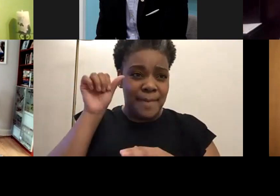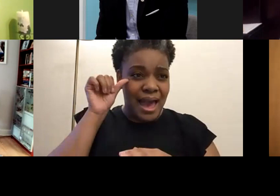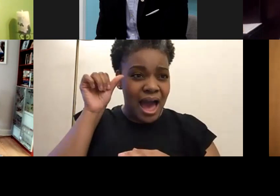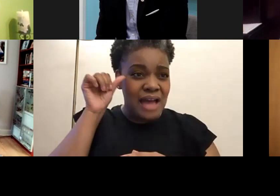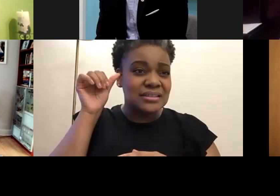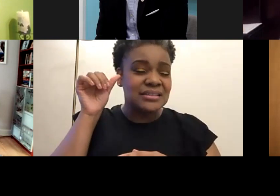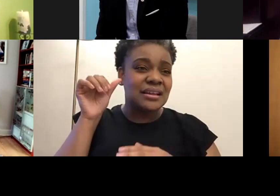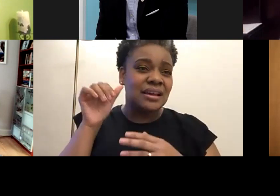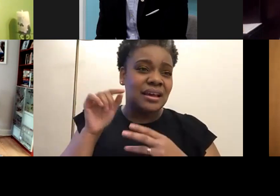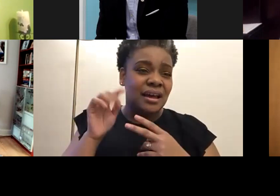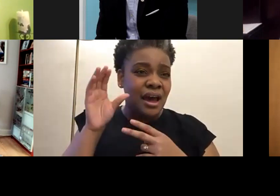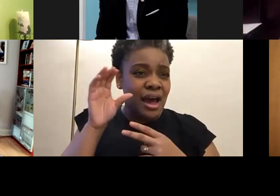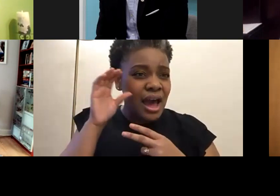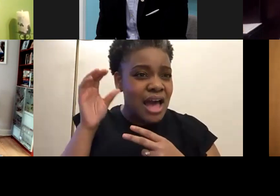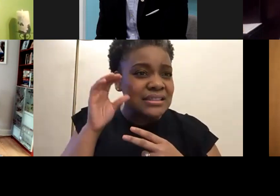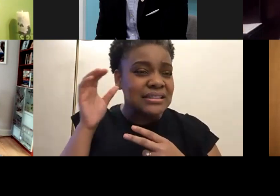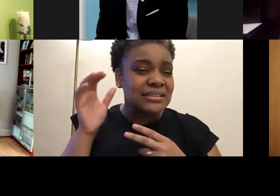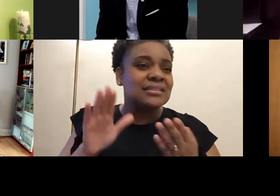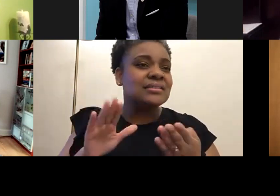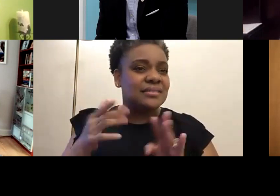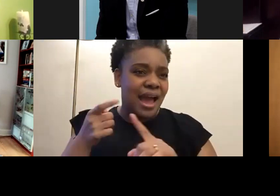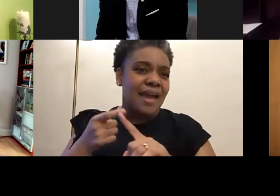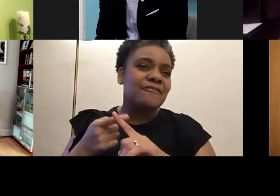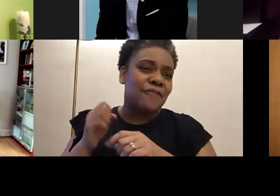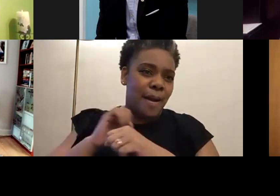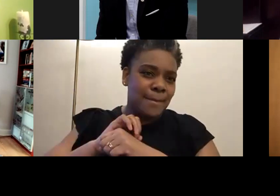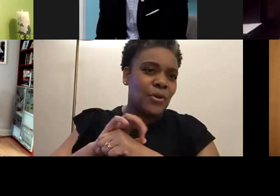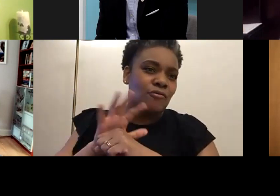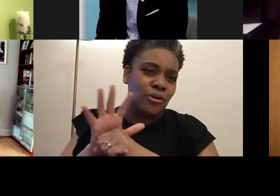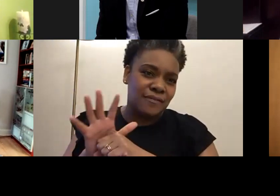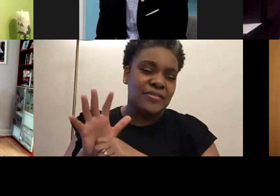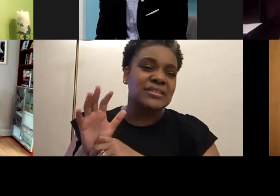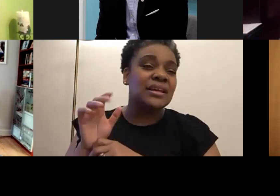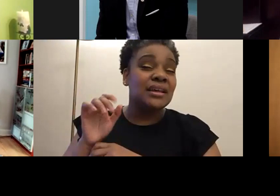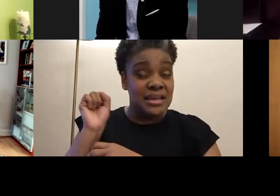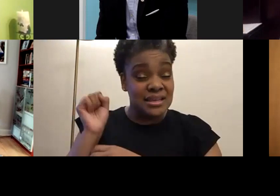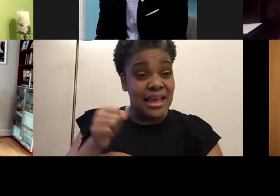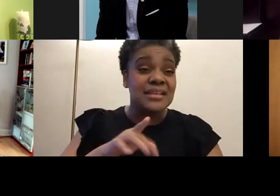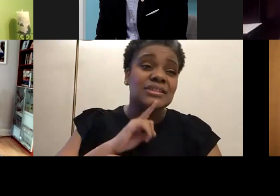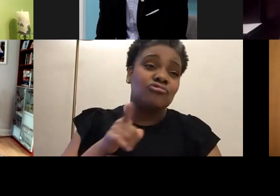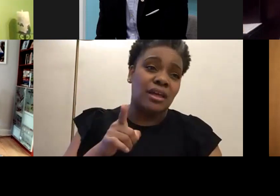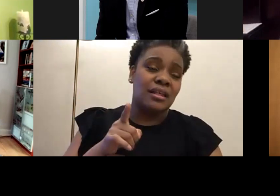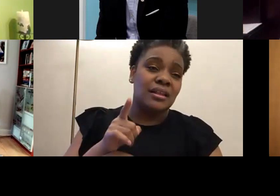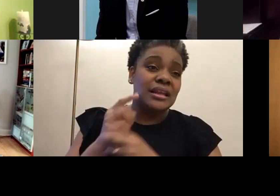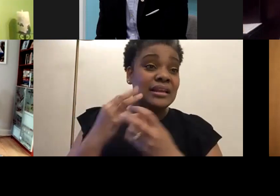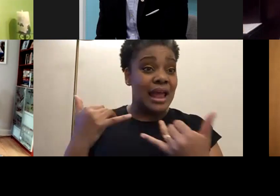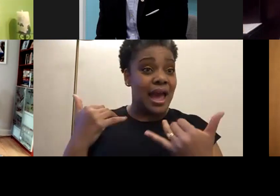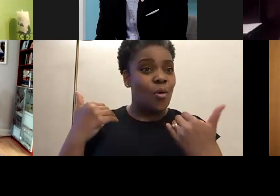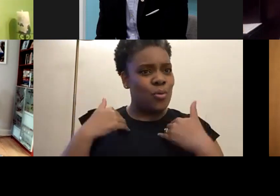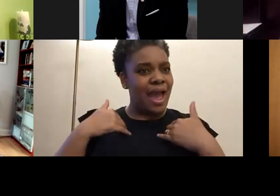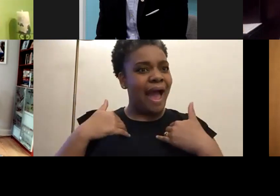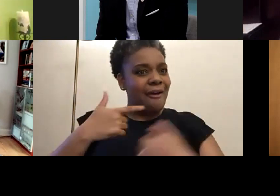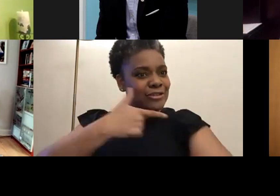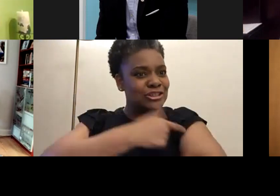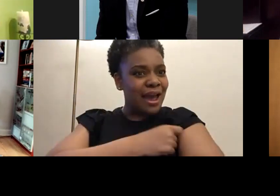cousins for COVID-19. So it's real. And now that we have a vaccine, please be brave, be